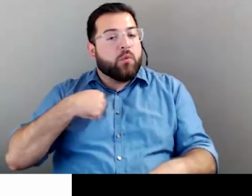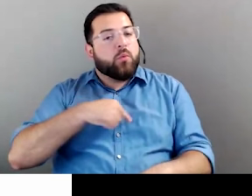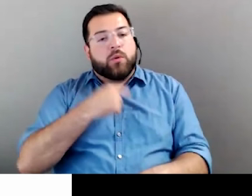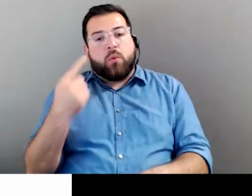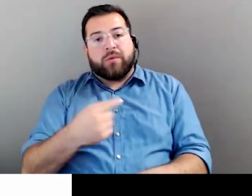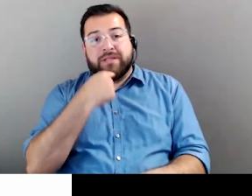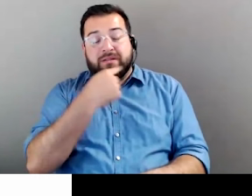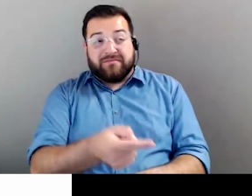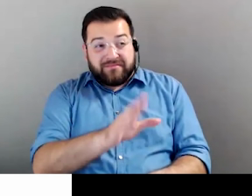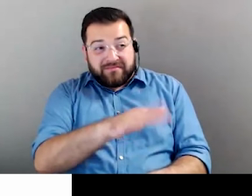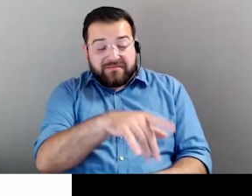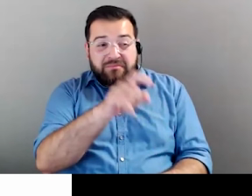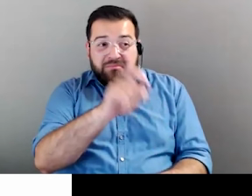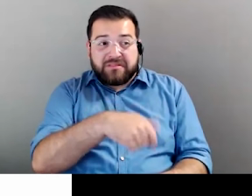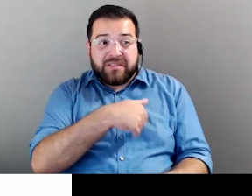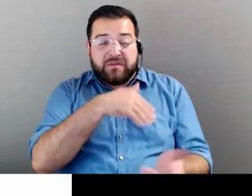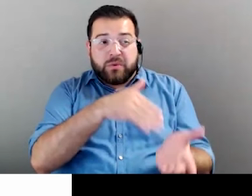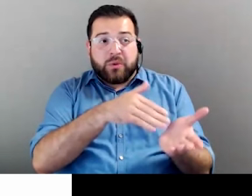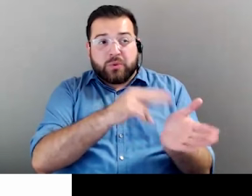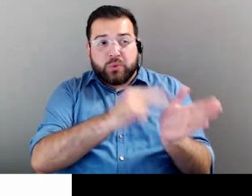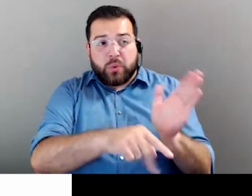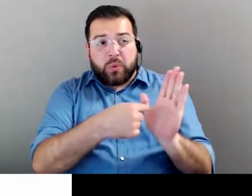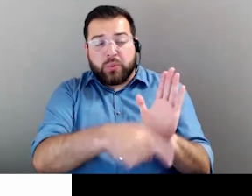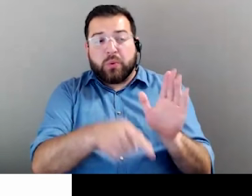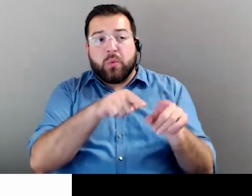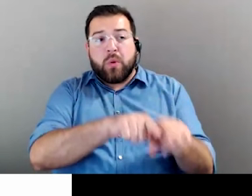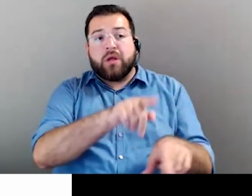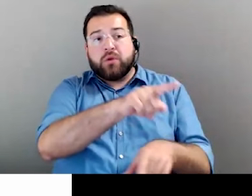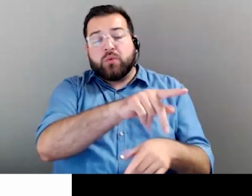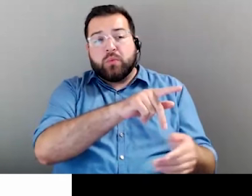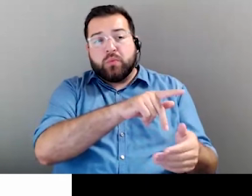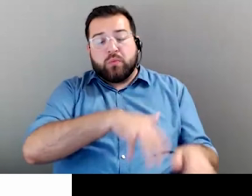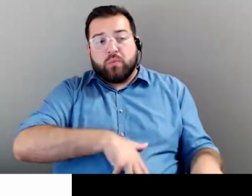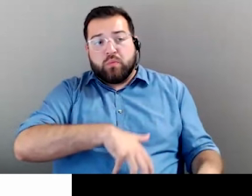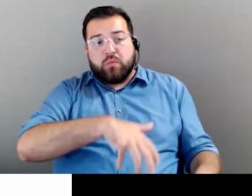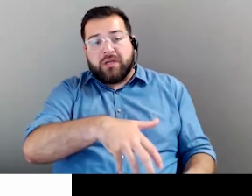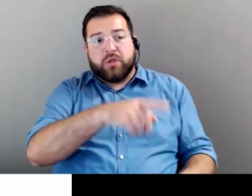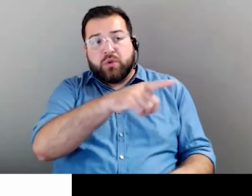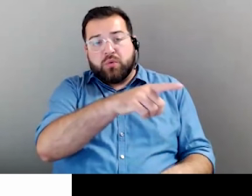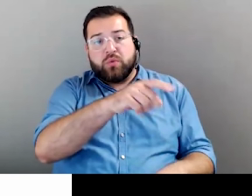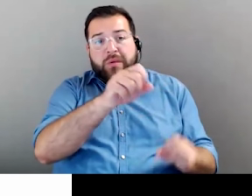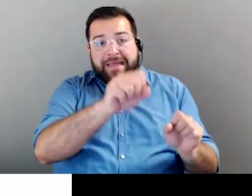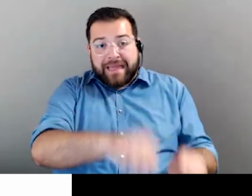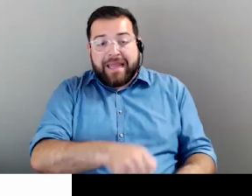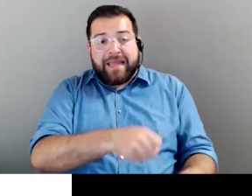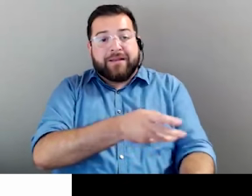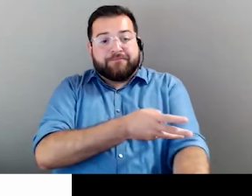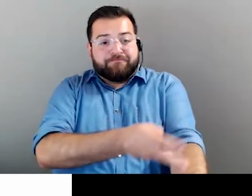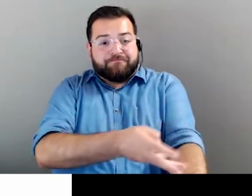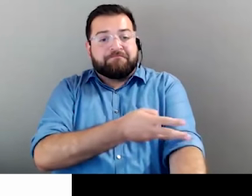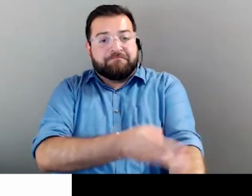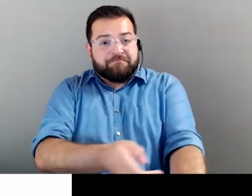have to get a doctor's note stating that while you're pregnant, you can undergo blood draws